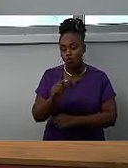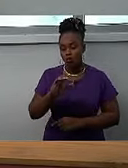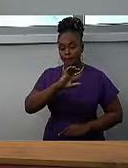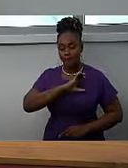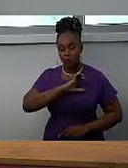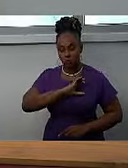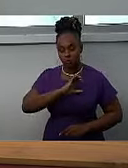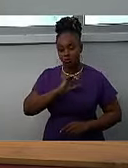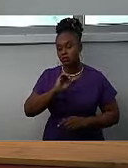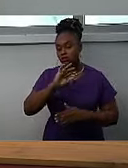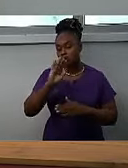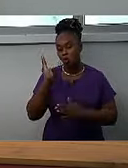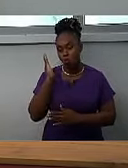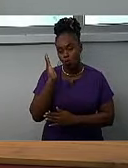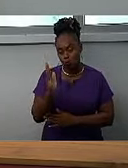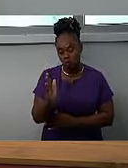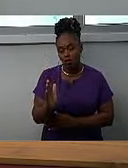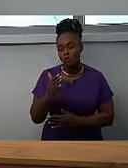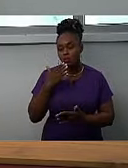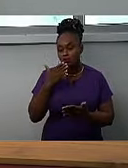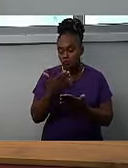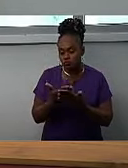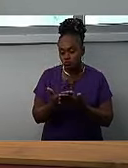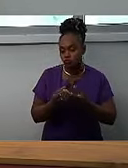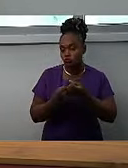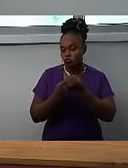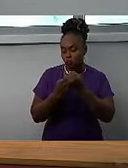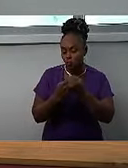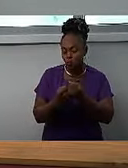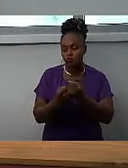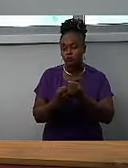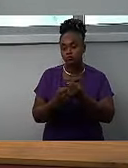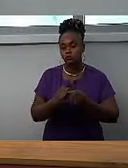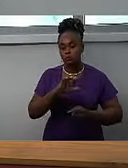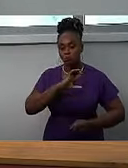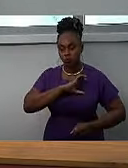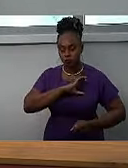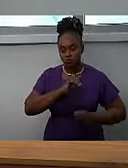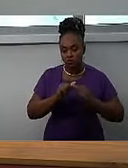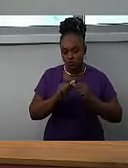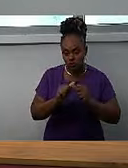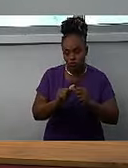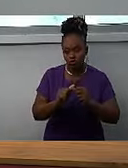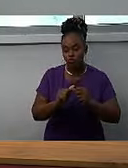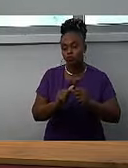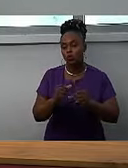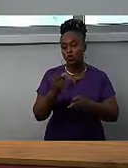the RGPF can continue to evolve and excel in its mission.